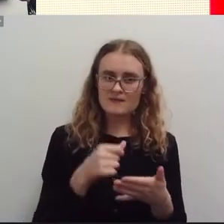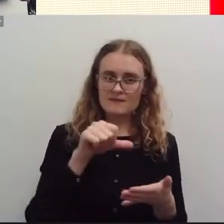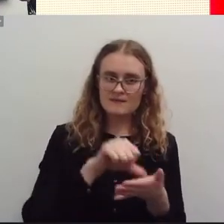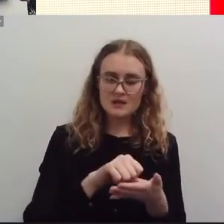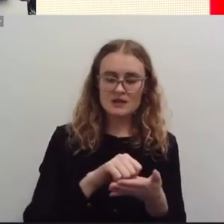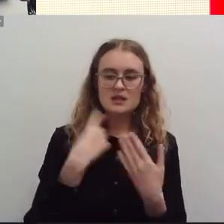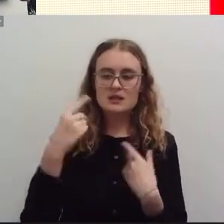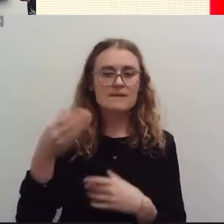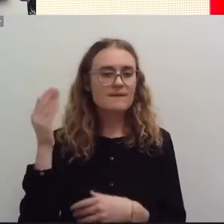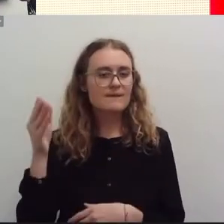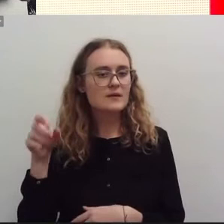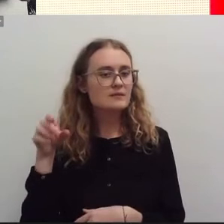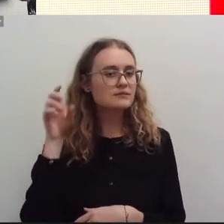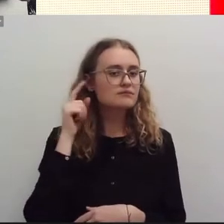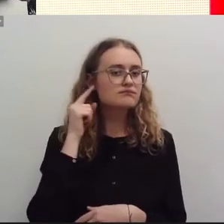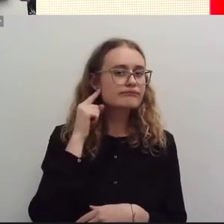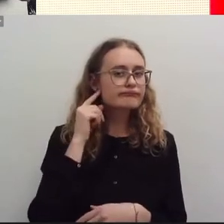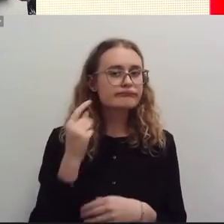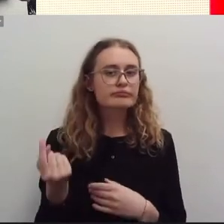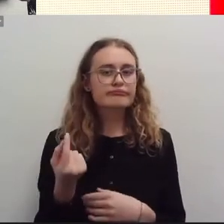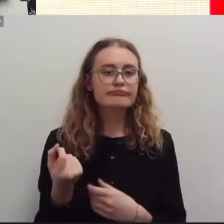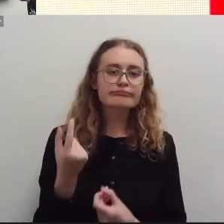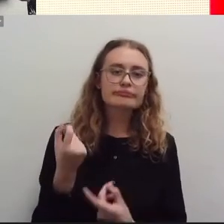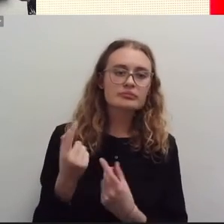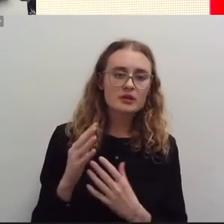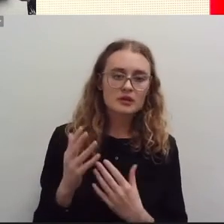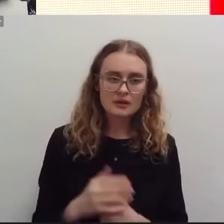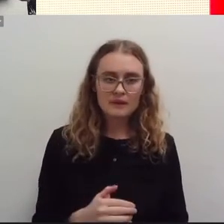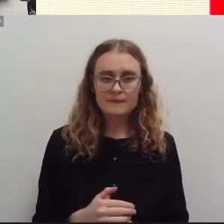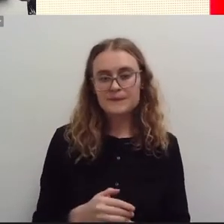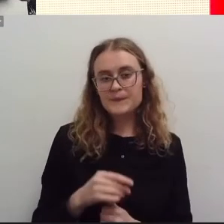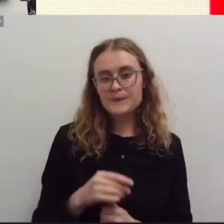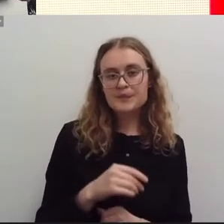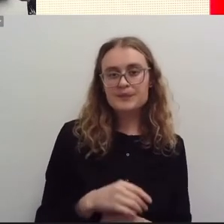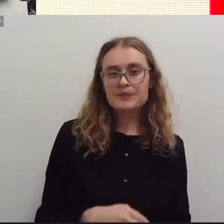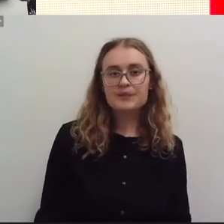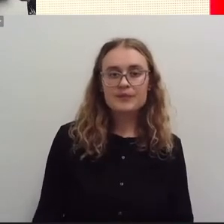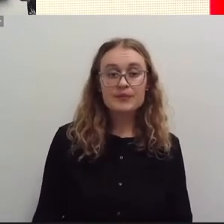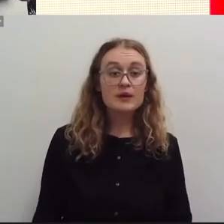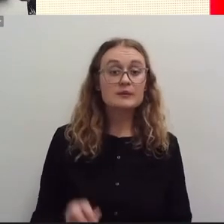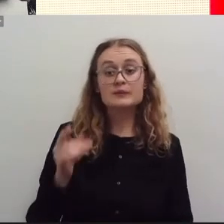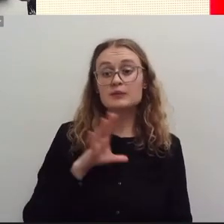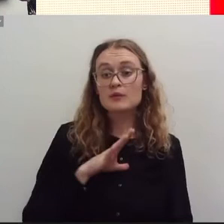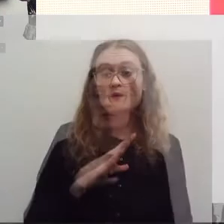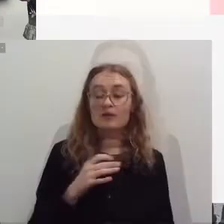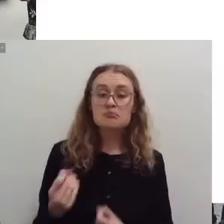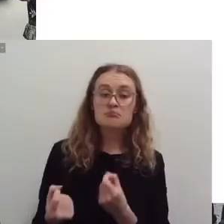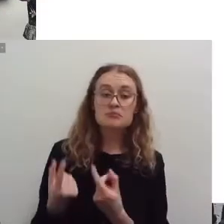with you. What's your reaction listening to the other organizations' presentations?